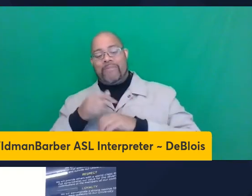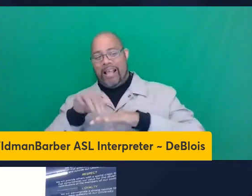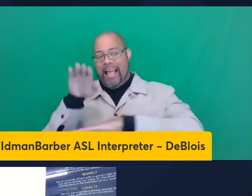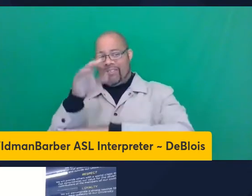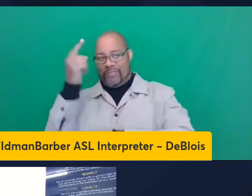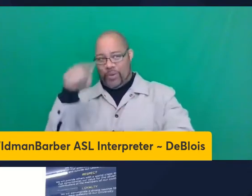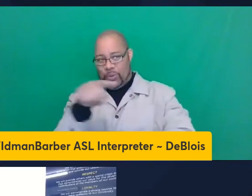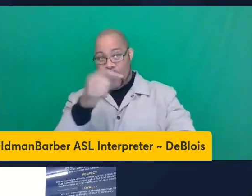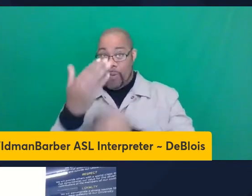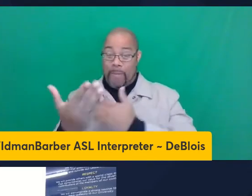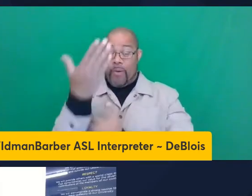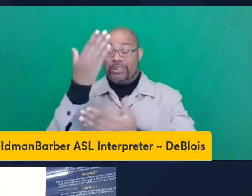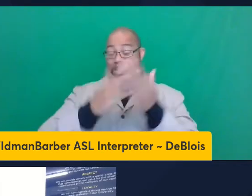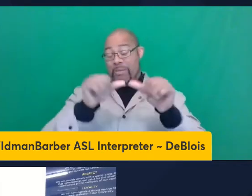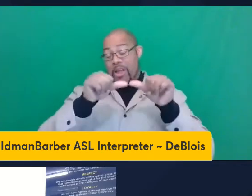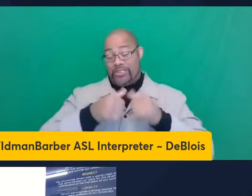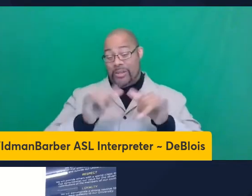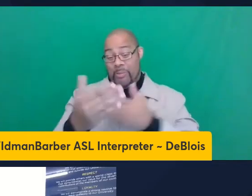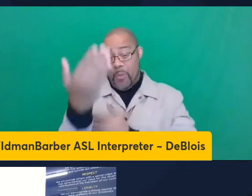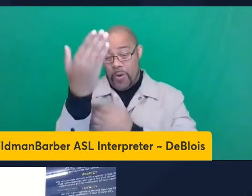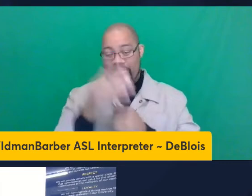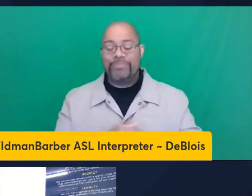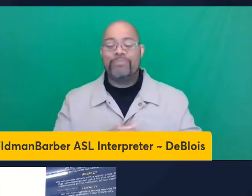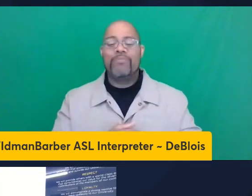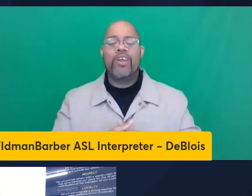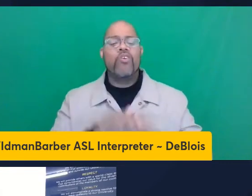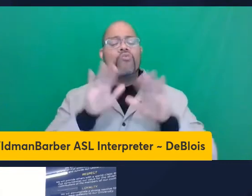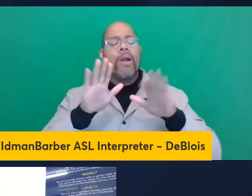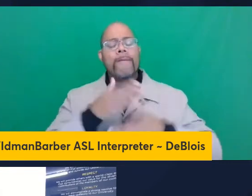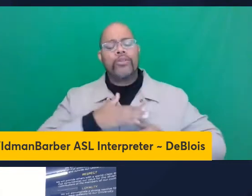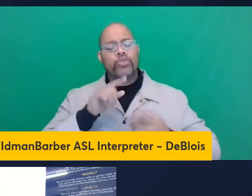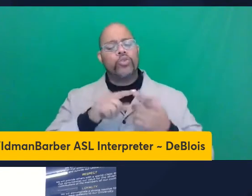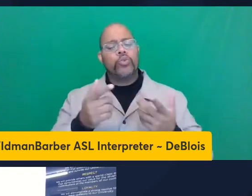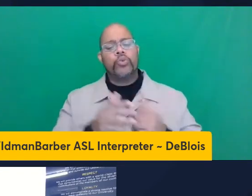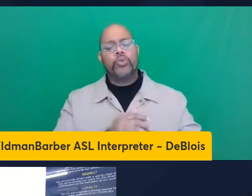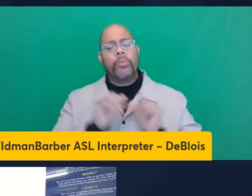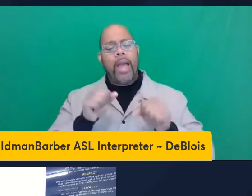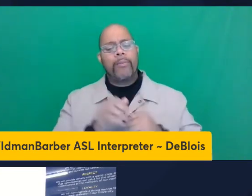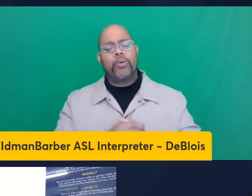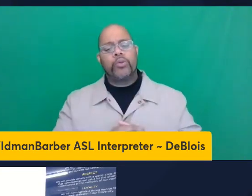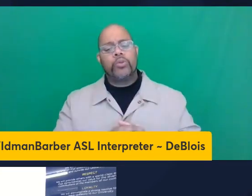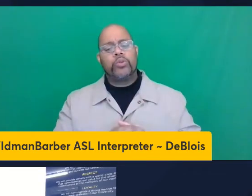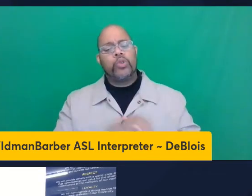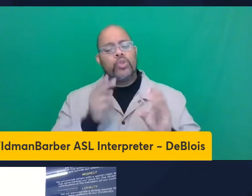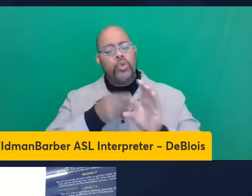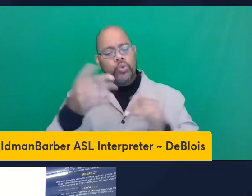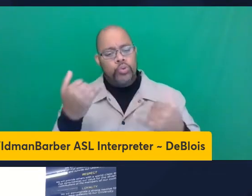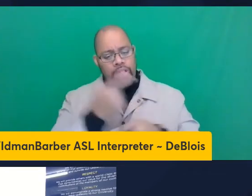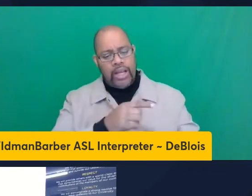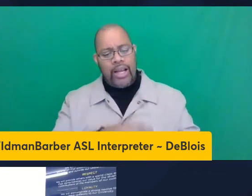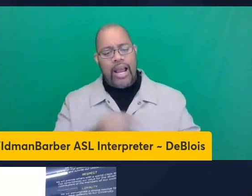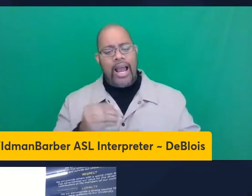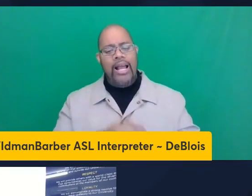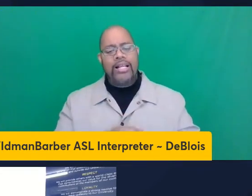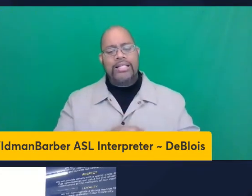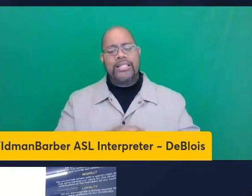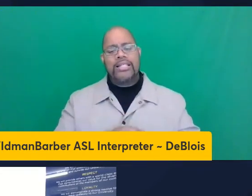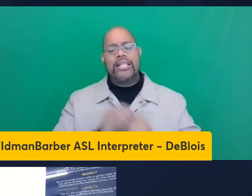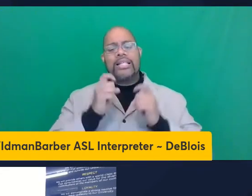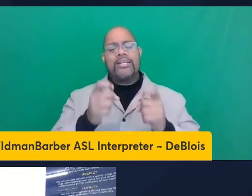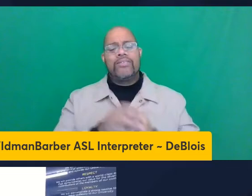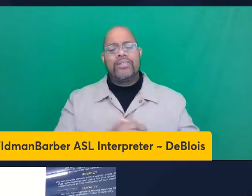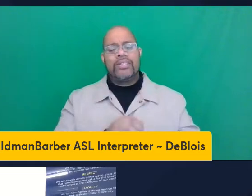afternoon or even morning in some areas. So it's a great pleasure to be joining you today and to be giving